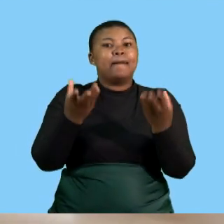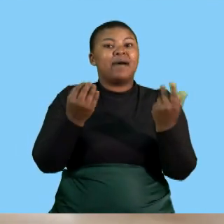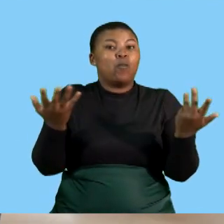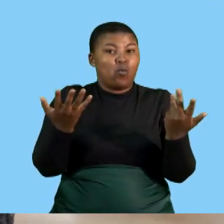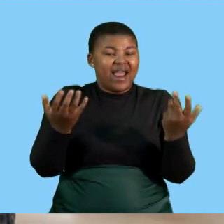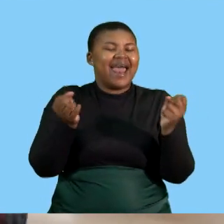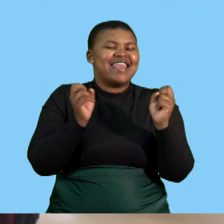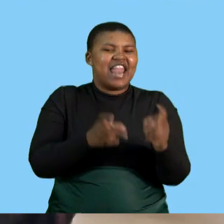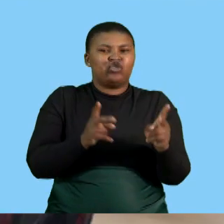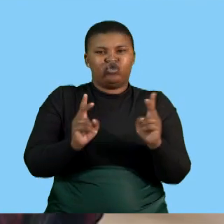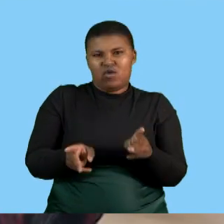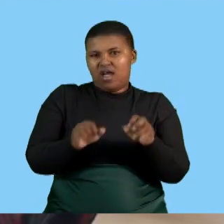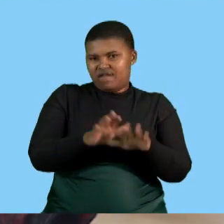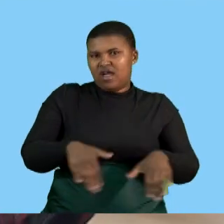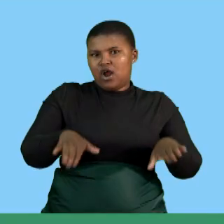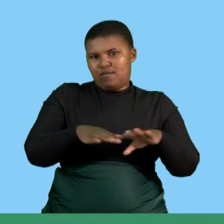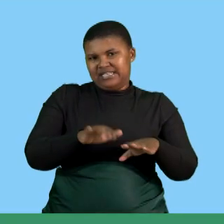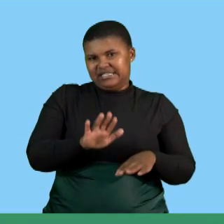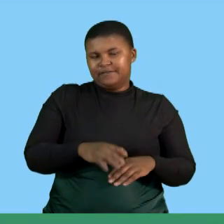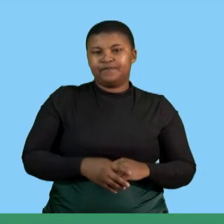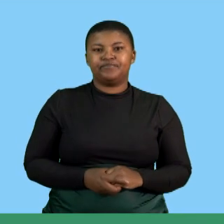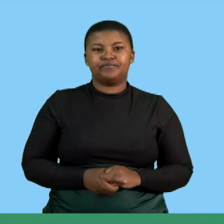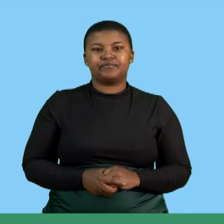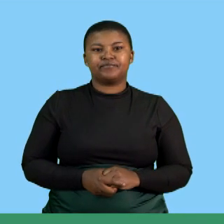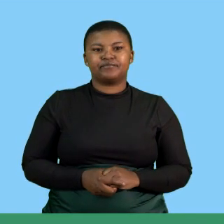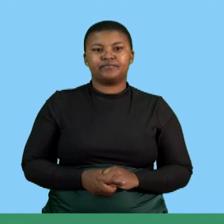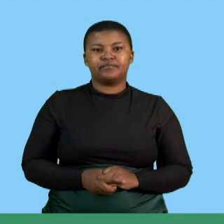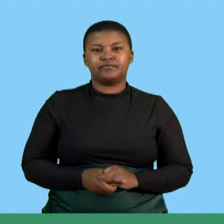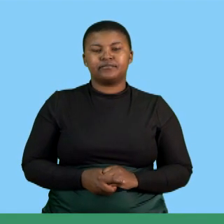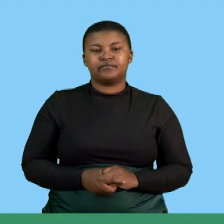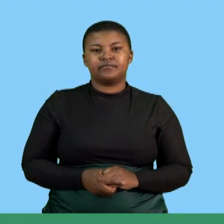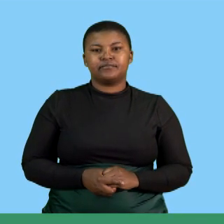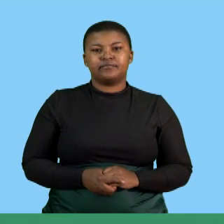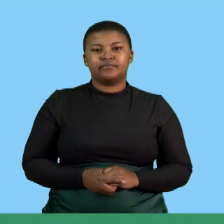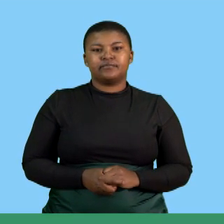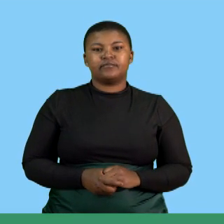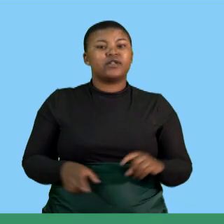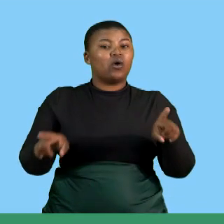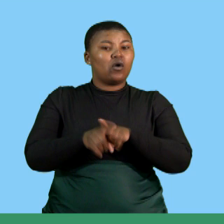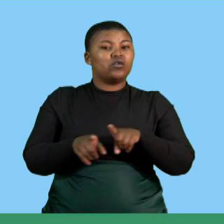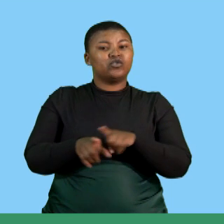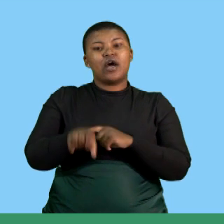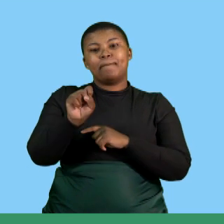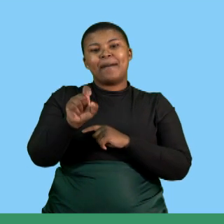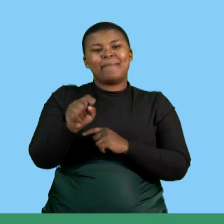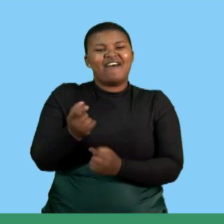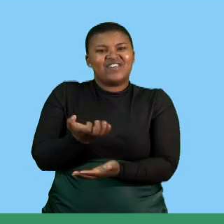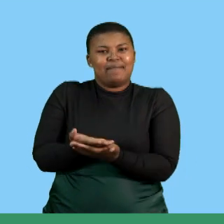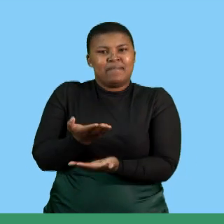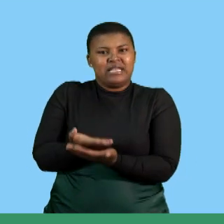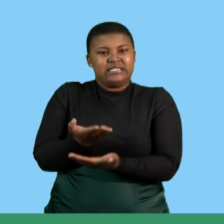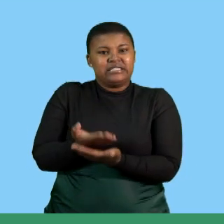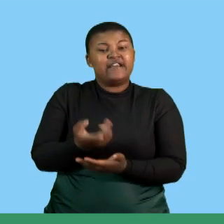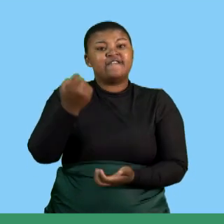natural environment of the business. So it also refers to the availability